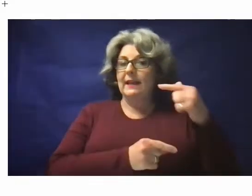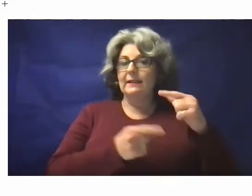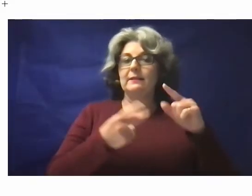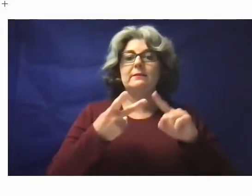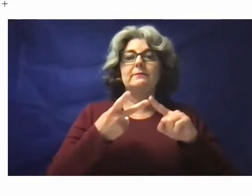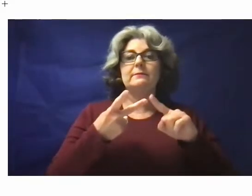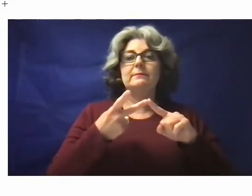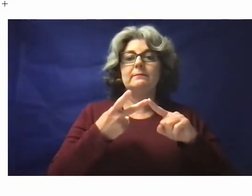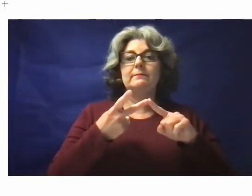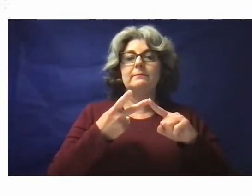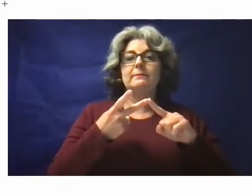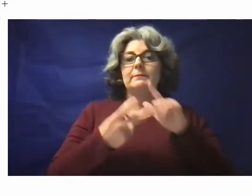characteristics,